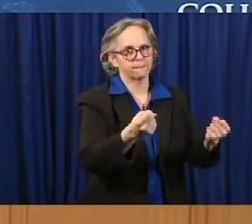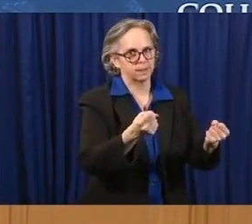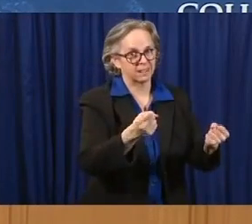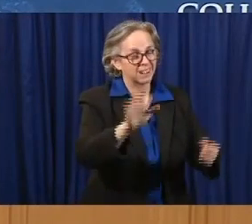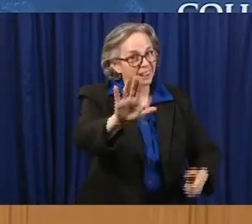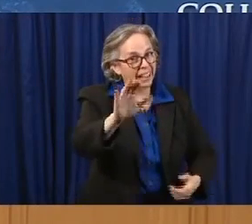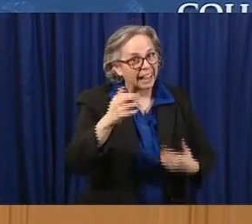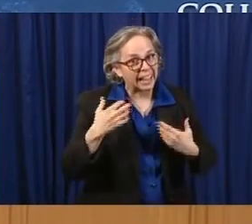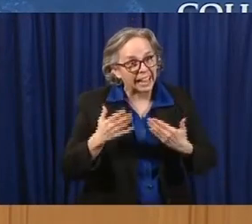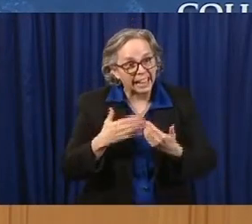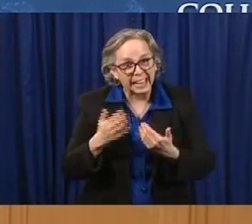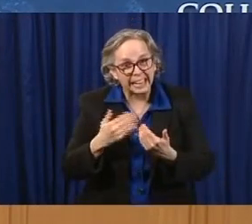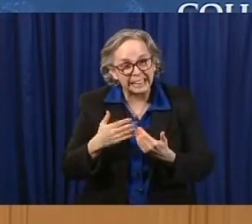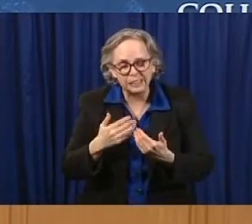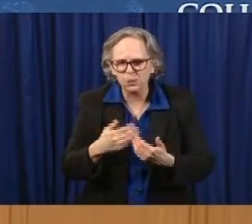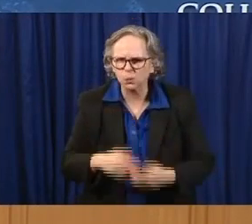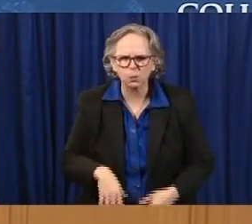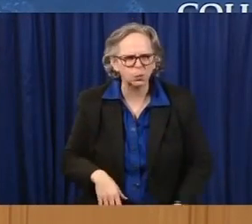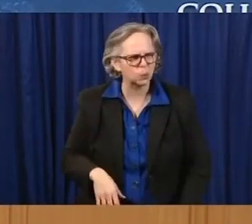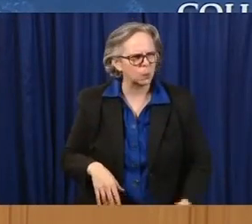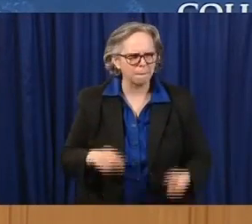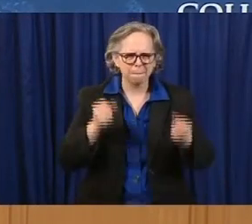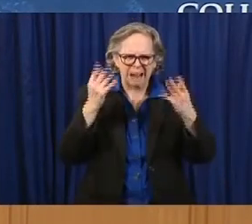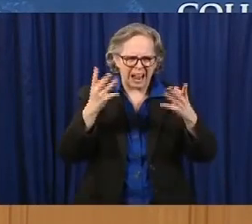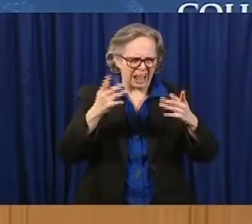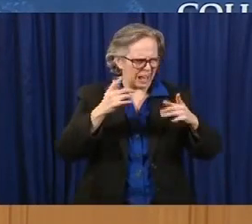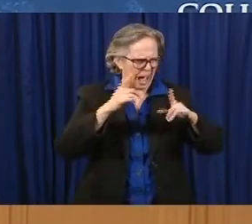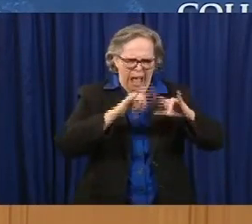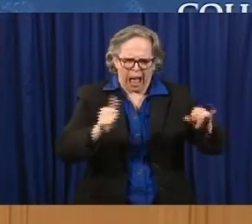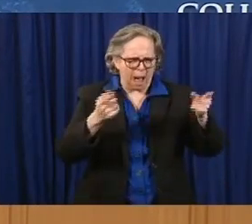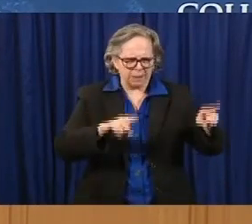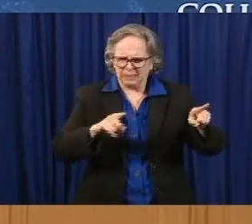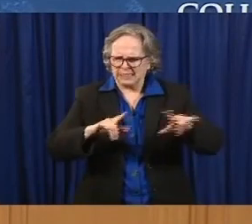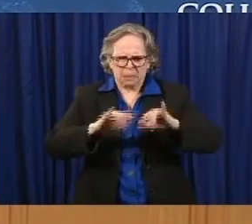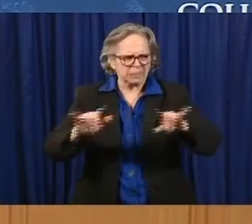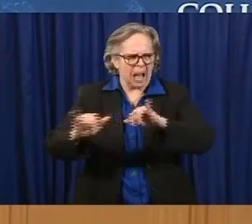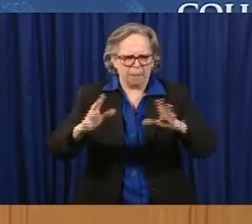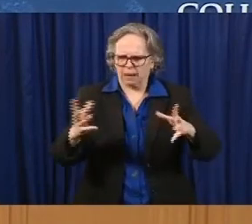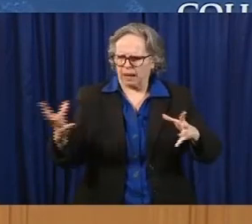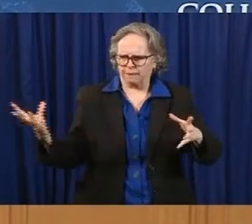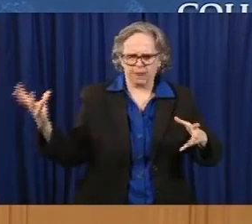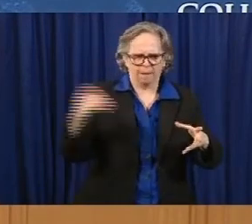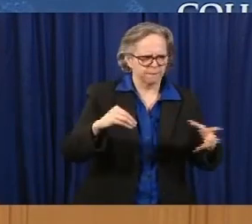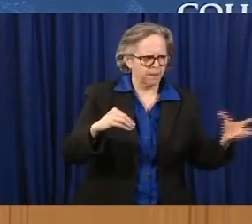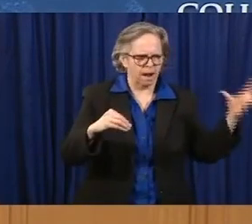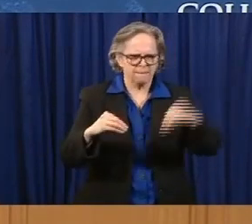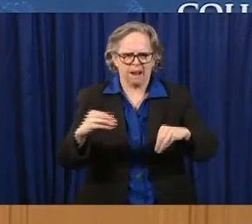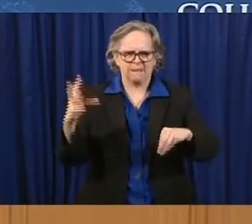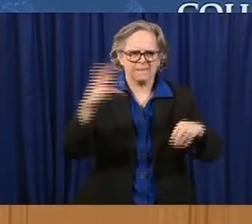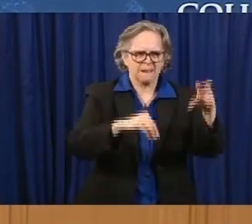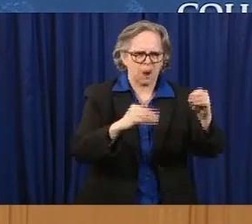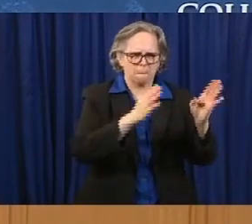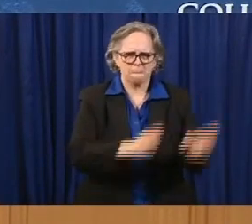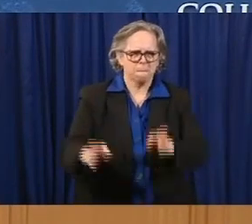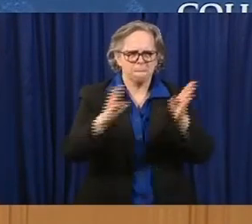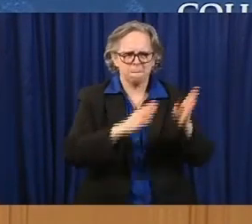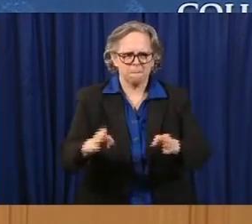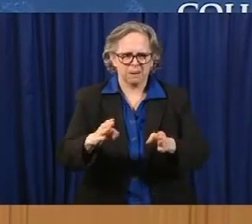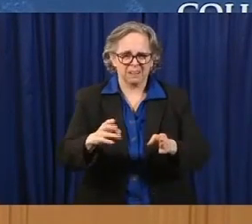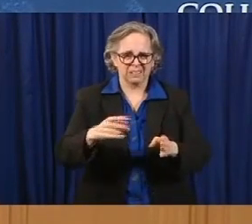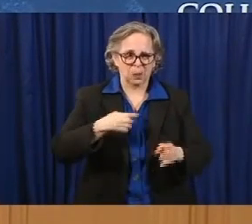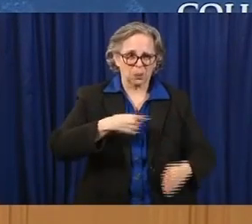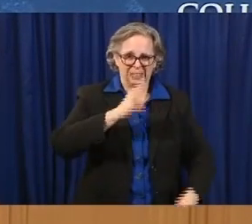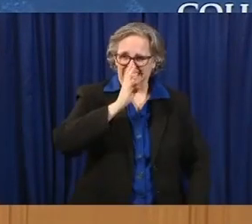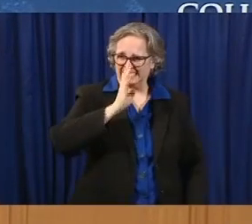be happening at the same time. But if we don't handle the public health crisis, the other 2 really cannot